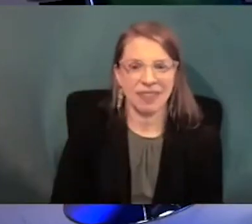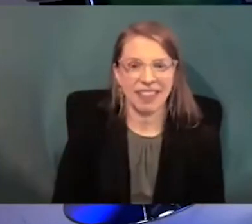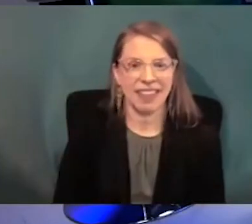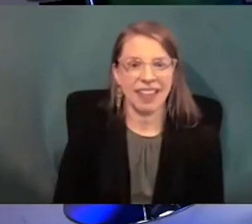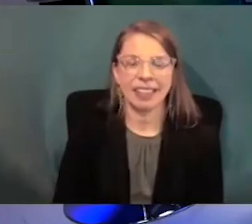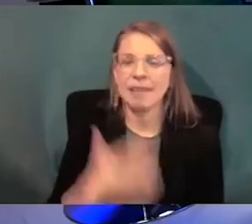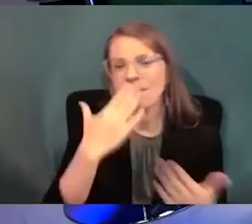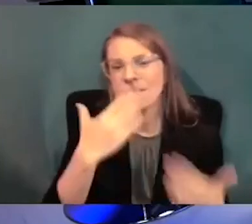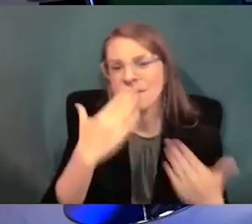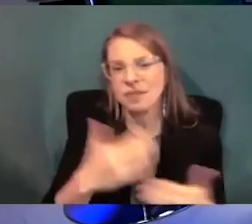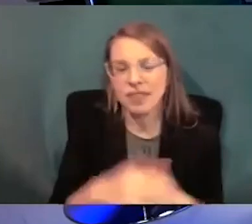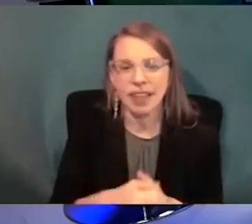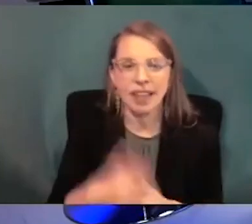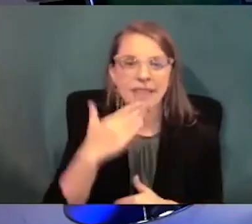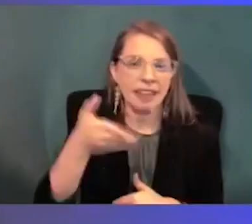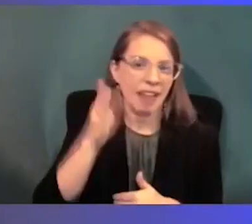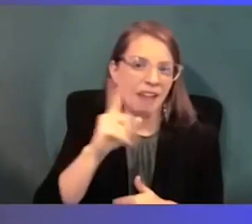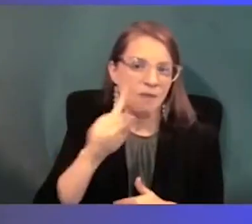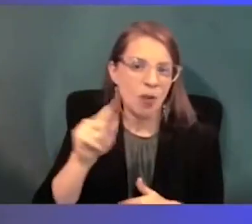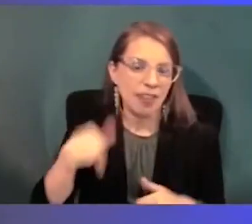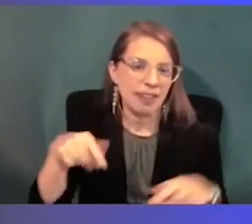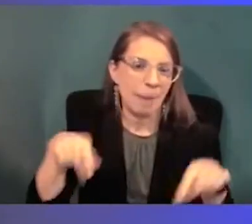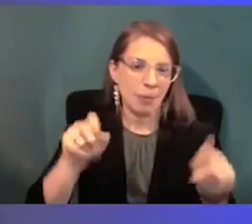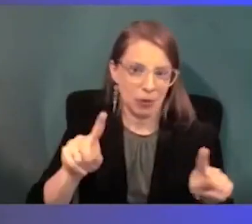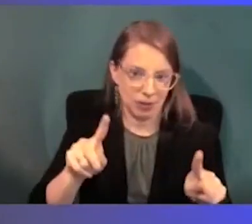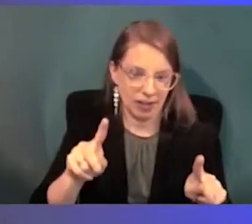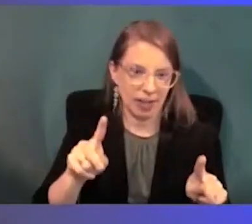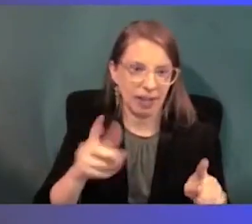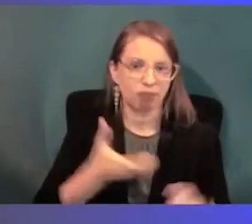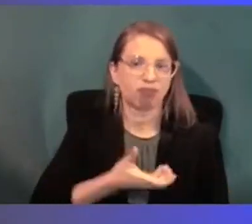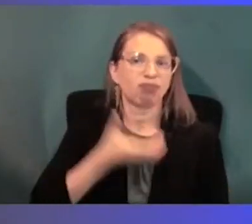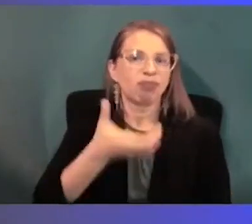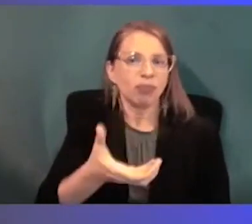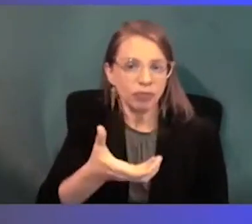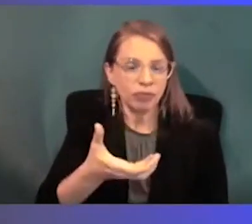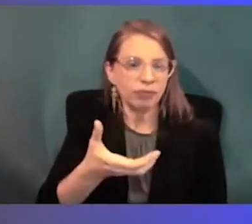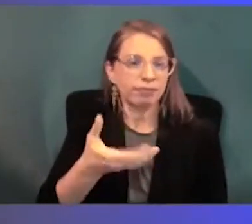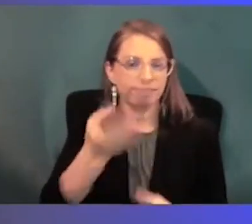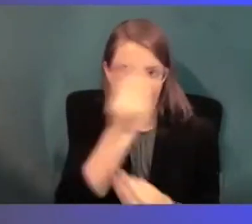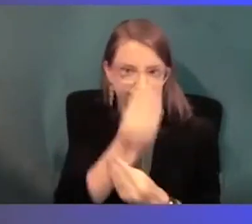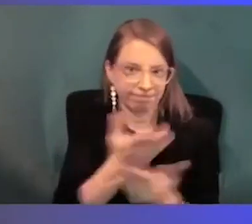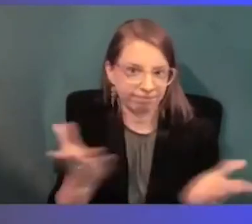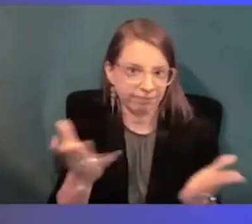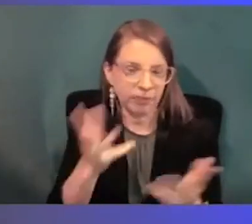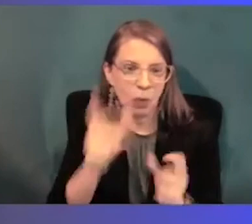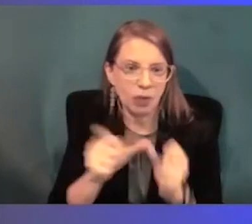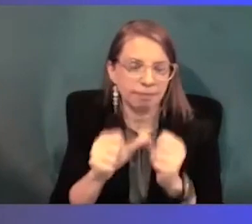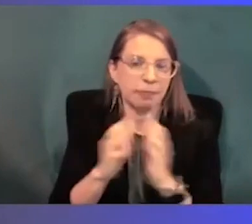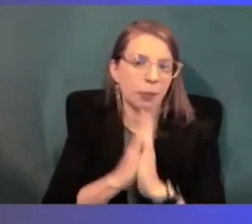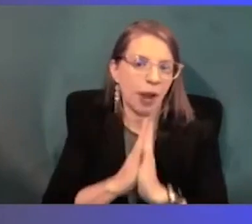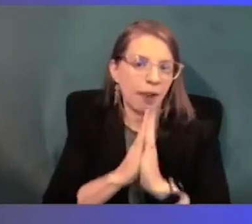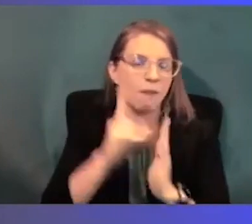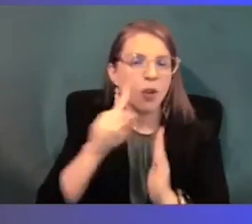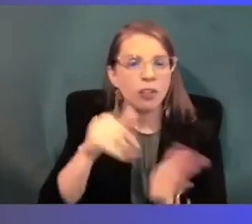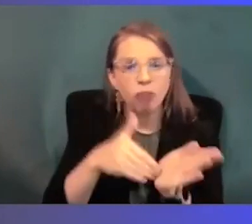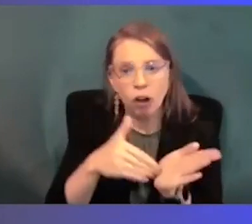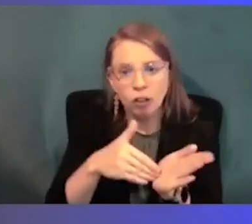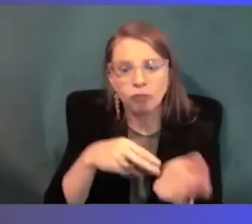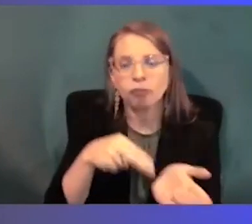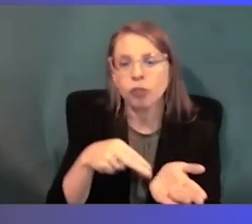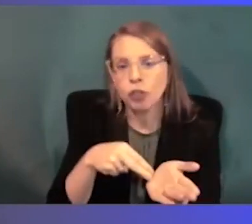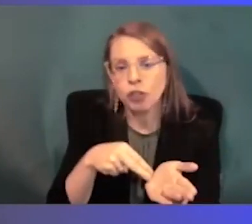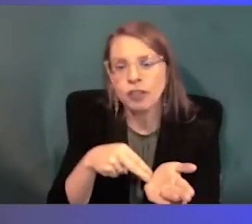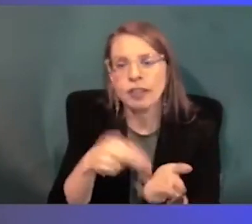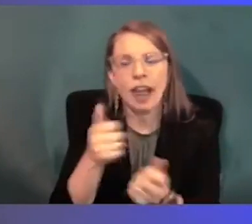Thank God for this opportunity to share with everyone, and I will continue to be praying for the doctors, the nurses, and everyone